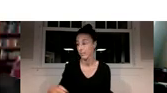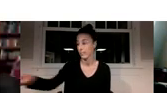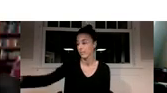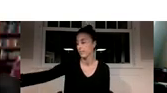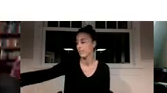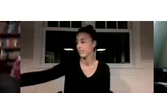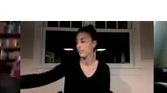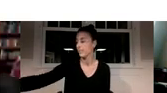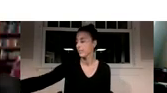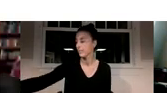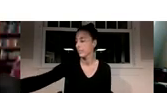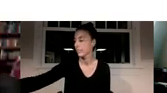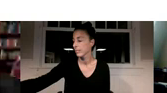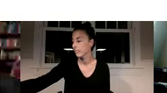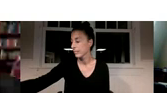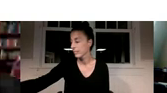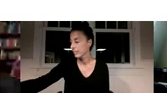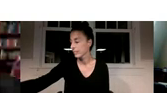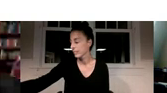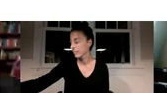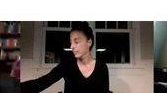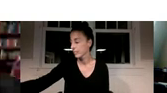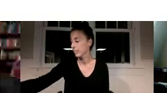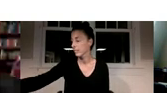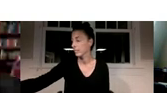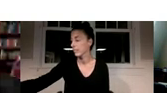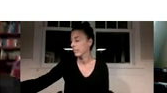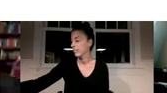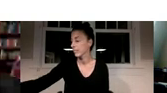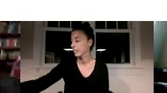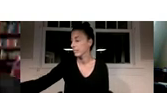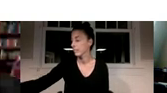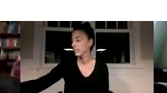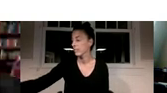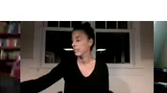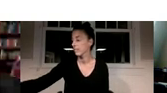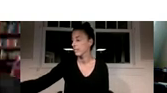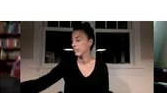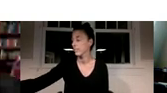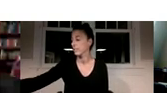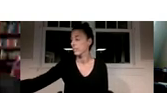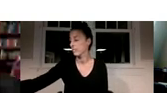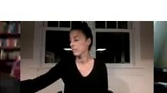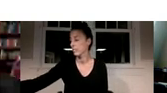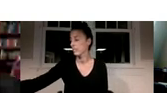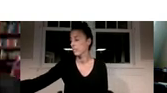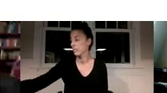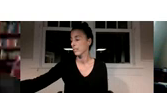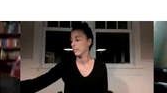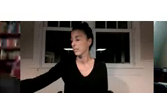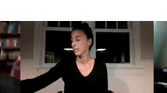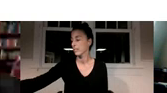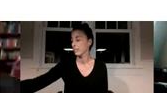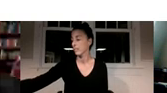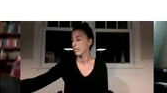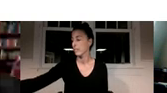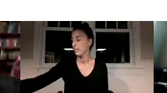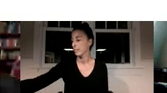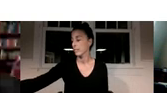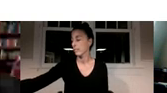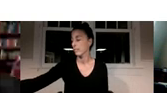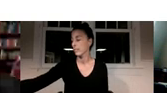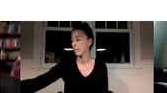just for a census scale. So Mosaic has 550,000 square feet of retail. We're proposing about 80,000 here. So this is not Mosaic. This is not